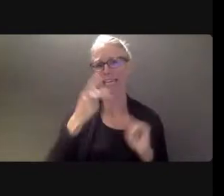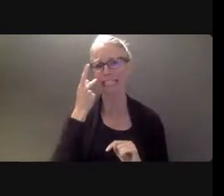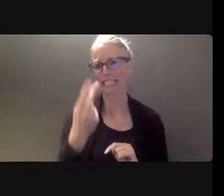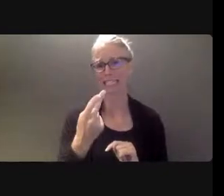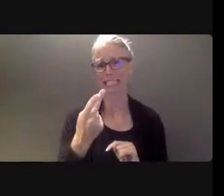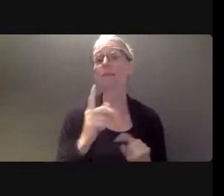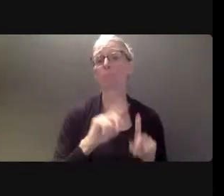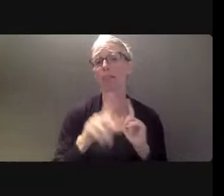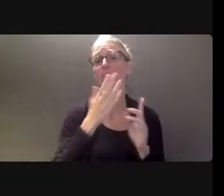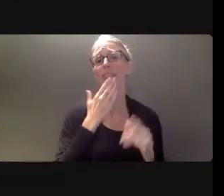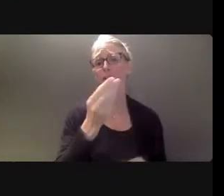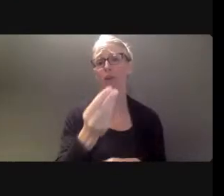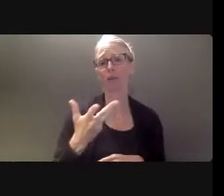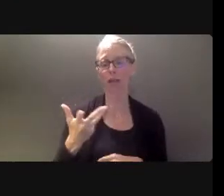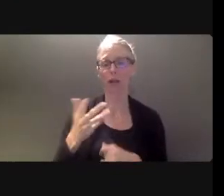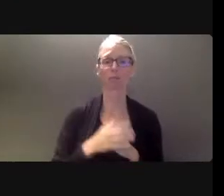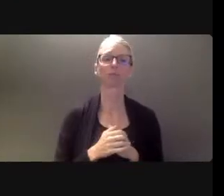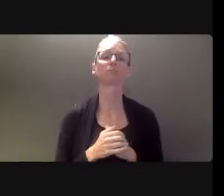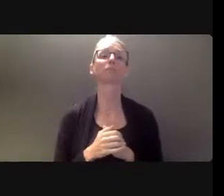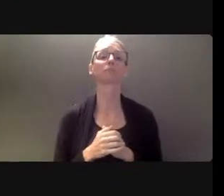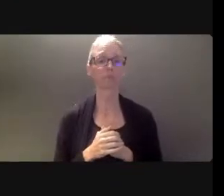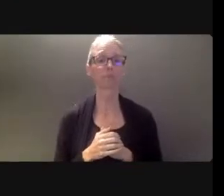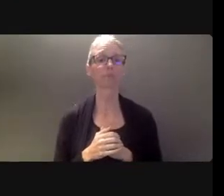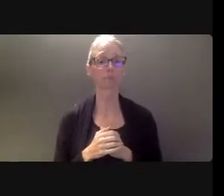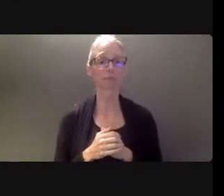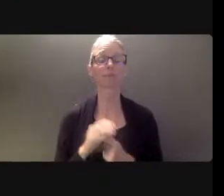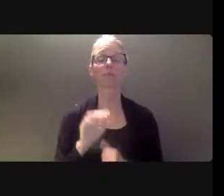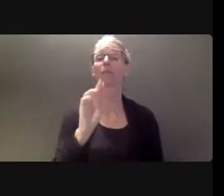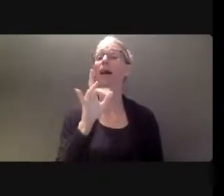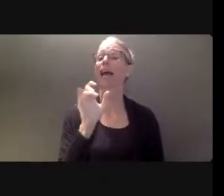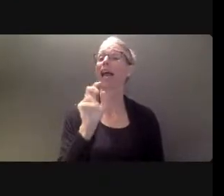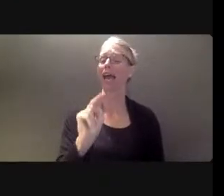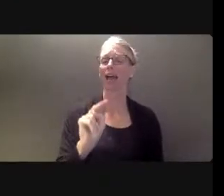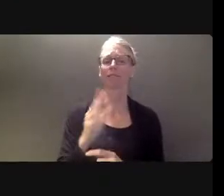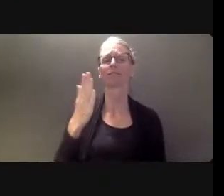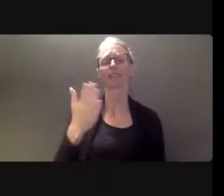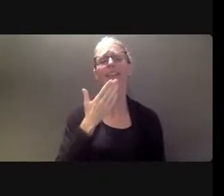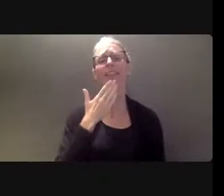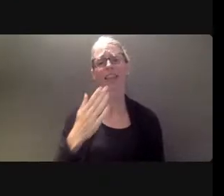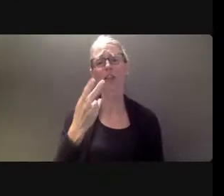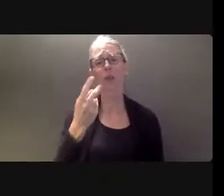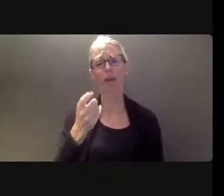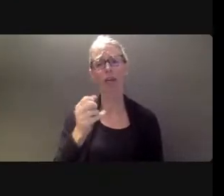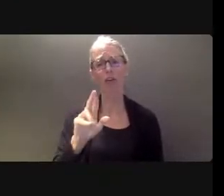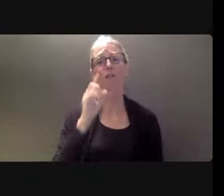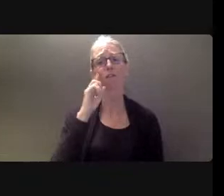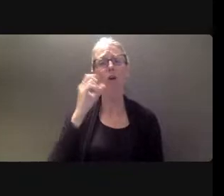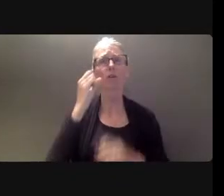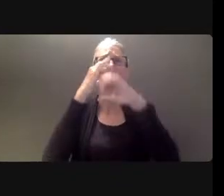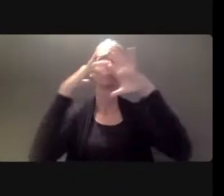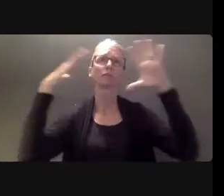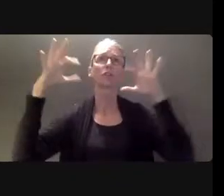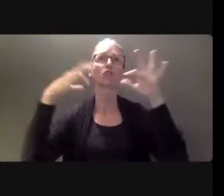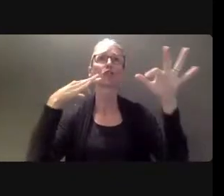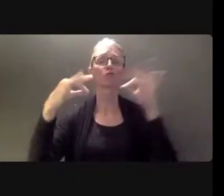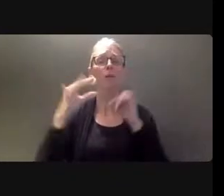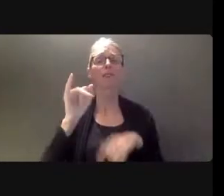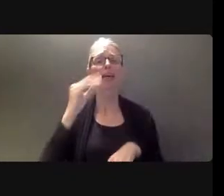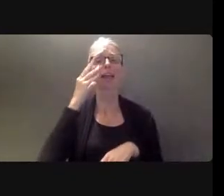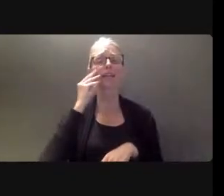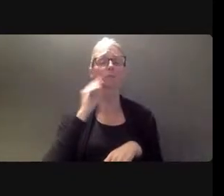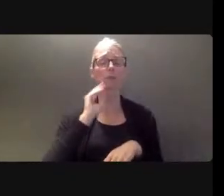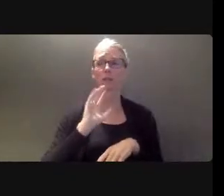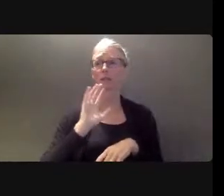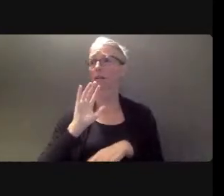Awesome. Thank you for sharing that. And thanks also, Heather, for articulating what that experience can be like. I know, within the space